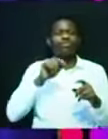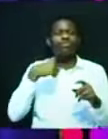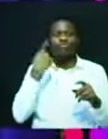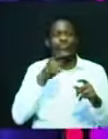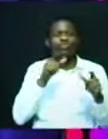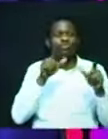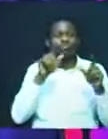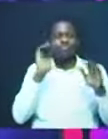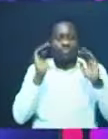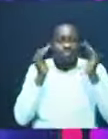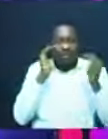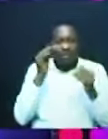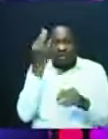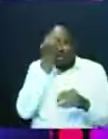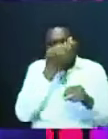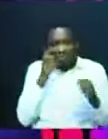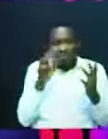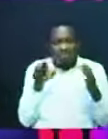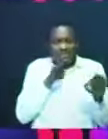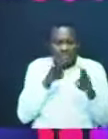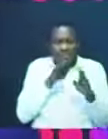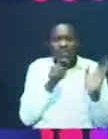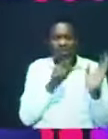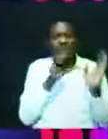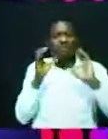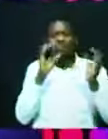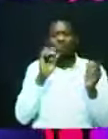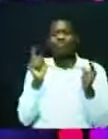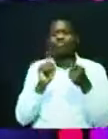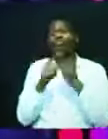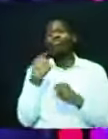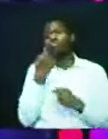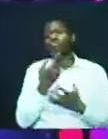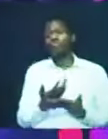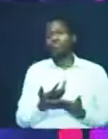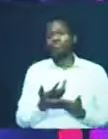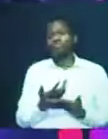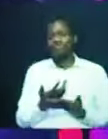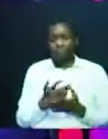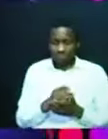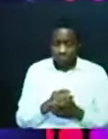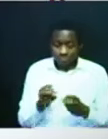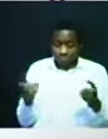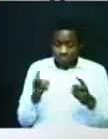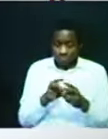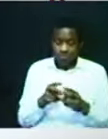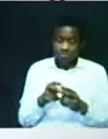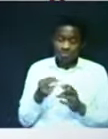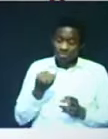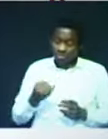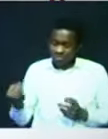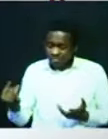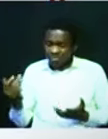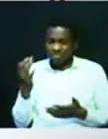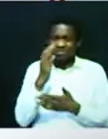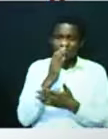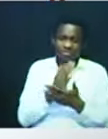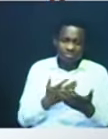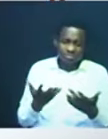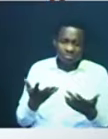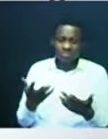talking about an inheritance, we are talking about something as a quality, characteristics, or